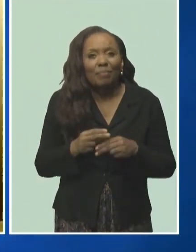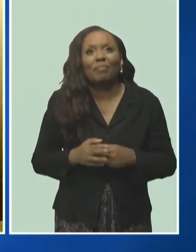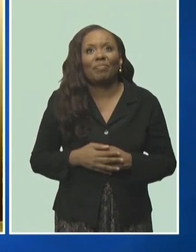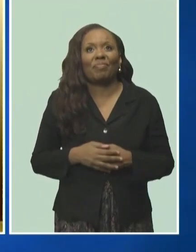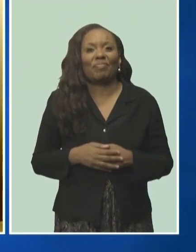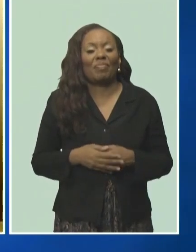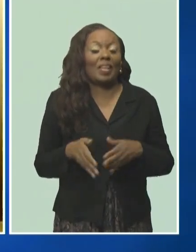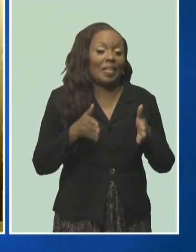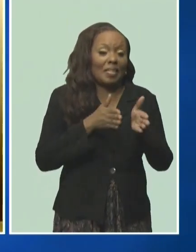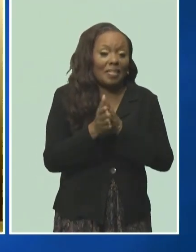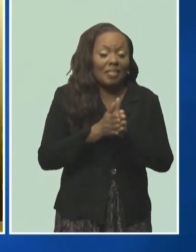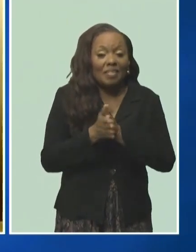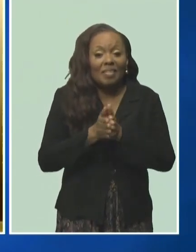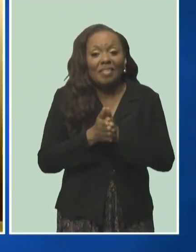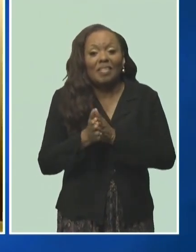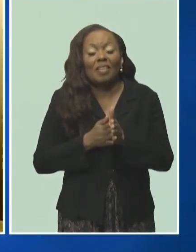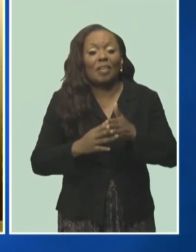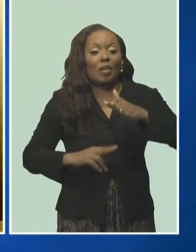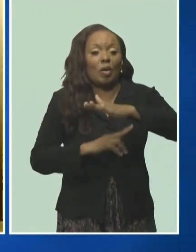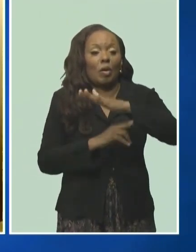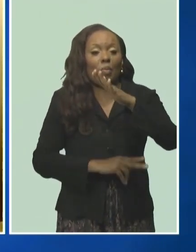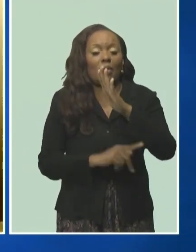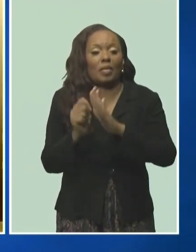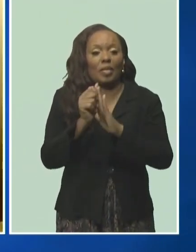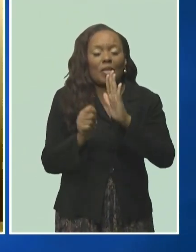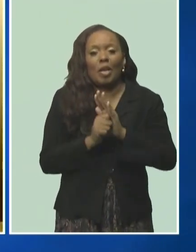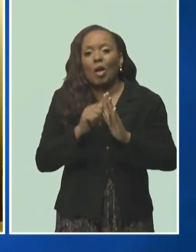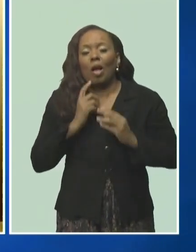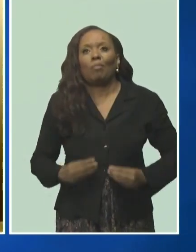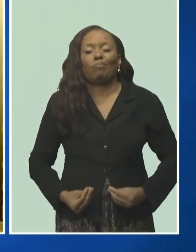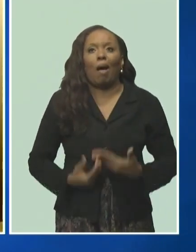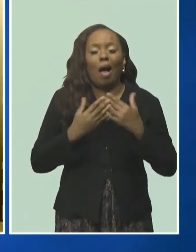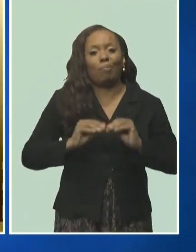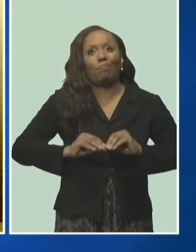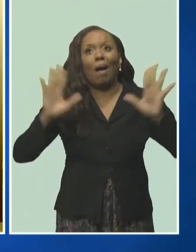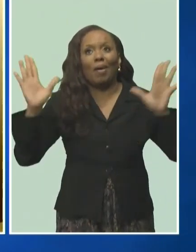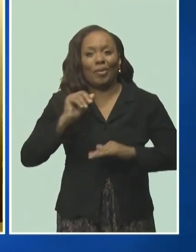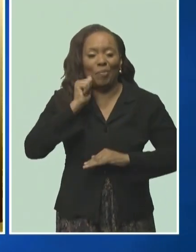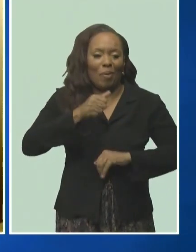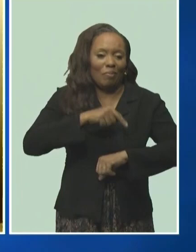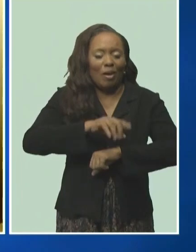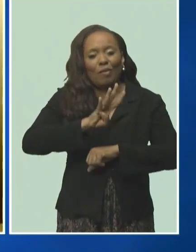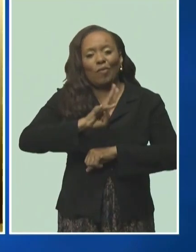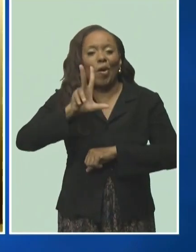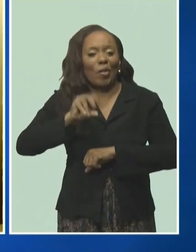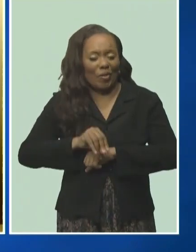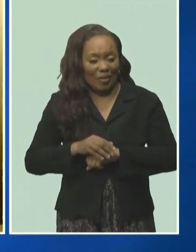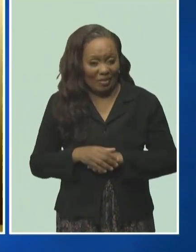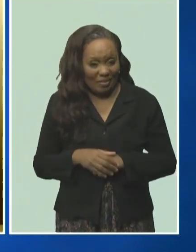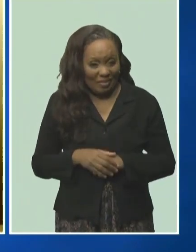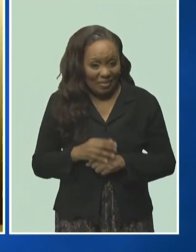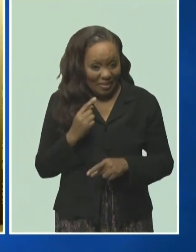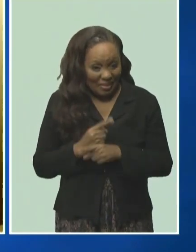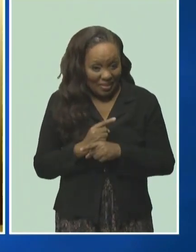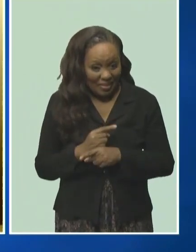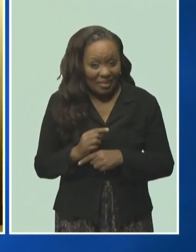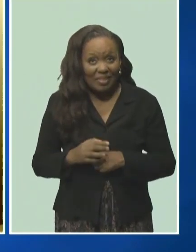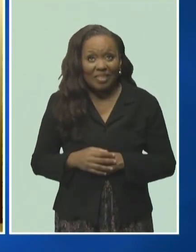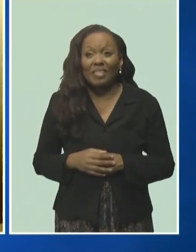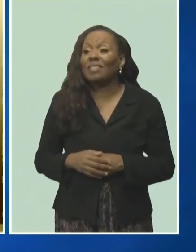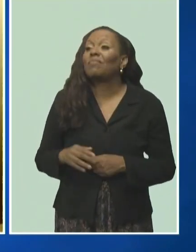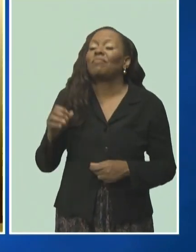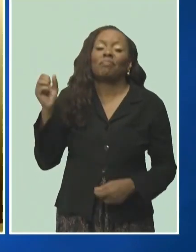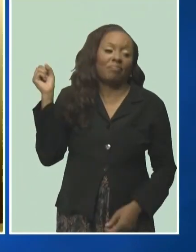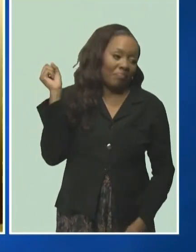So we're looking forward to it. Bridgetown will come alive tomorrow evening from 4:30, I believe, is what you said the start time will